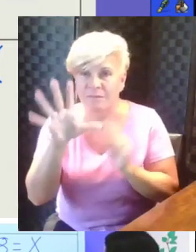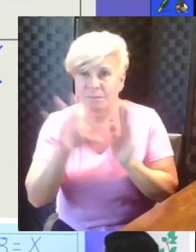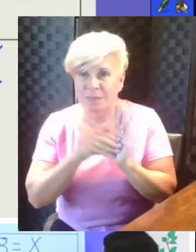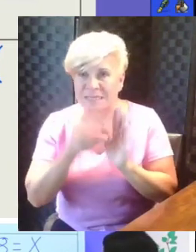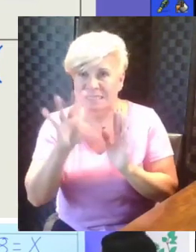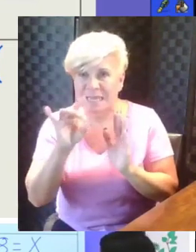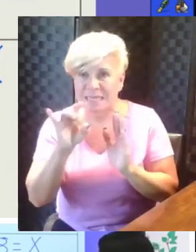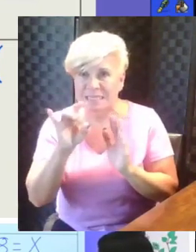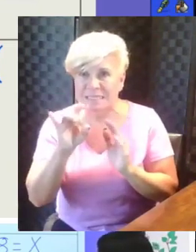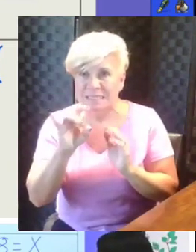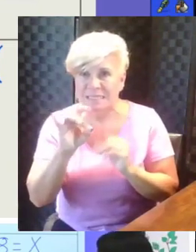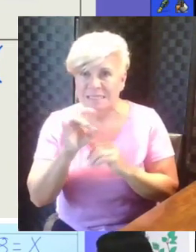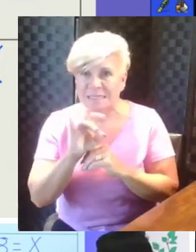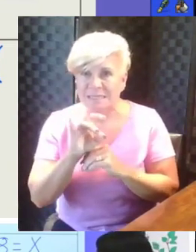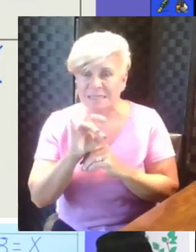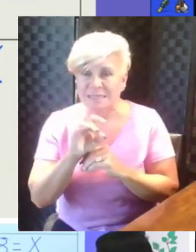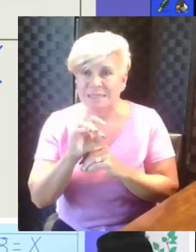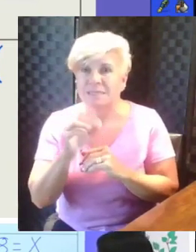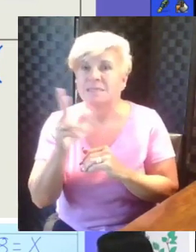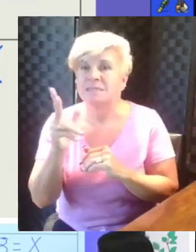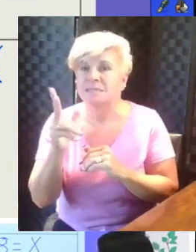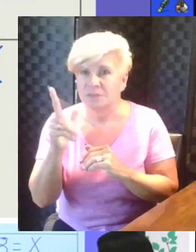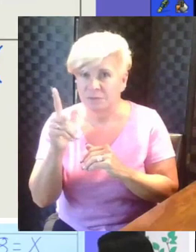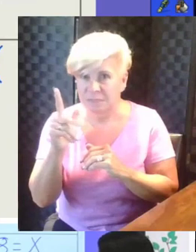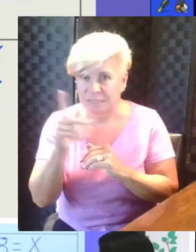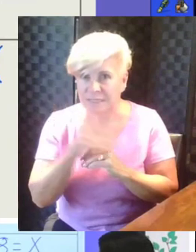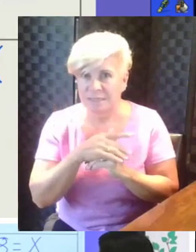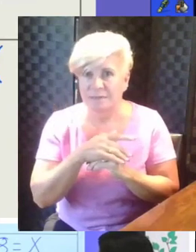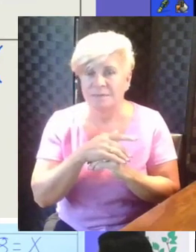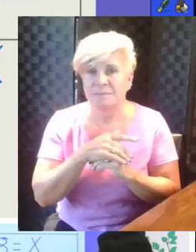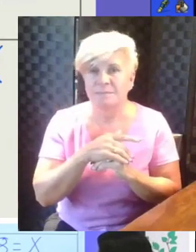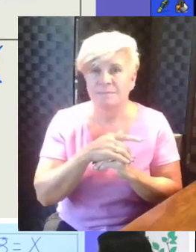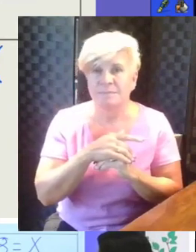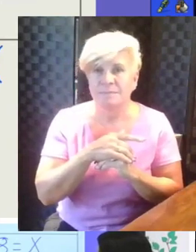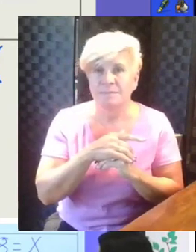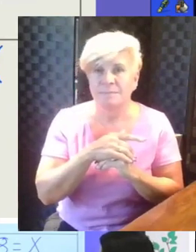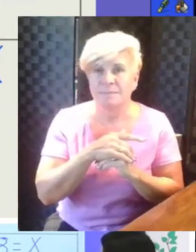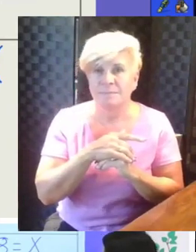and 8 make 13.